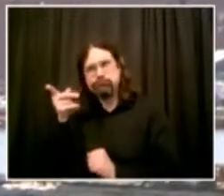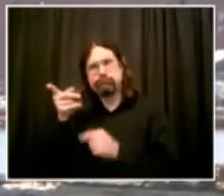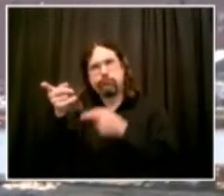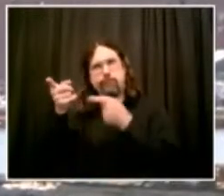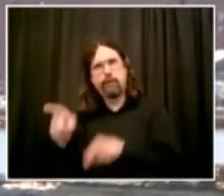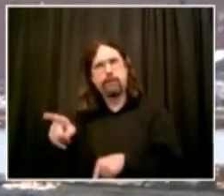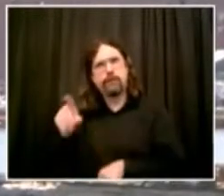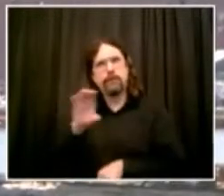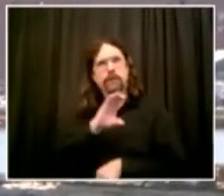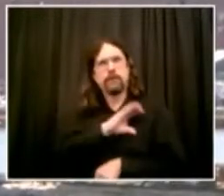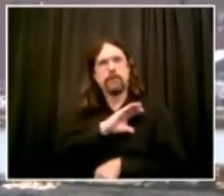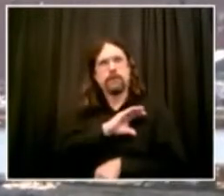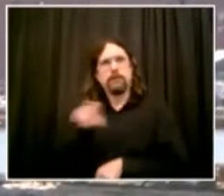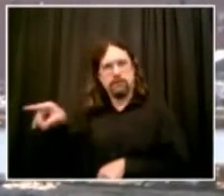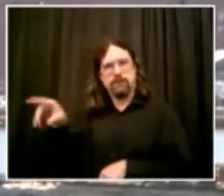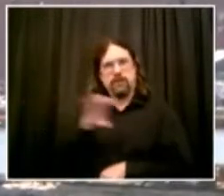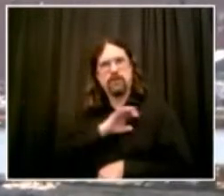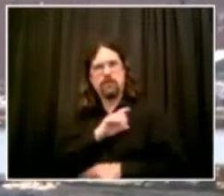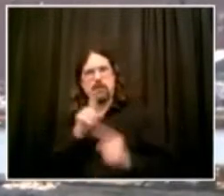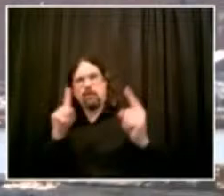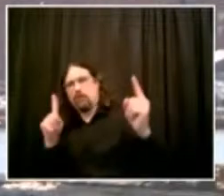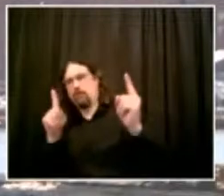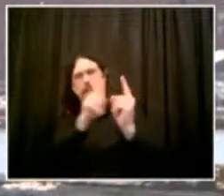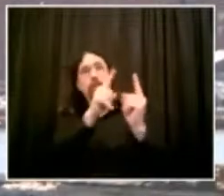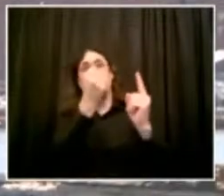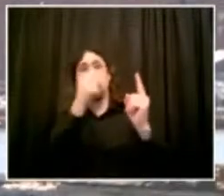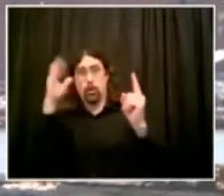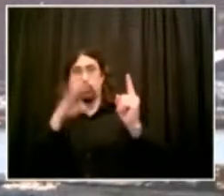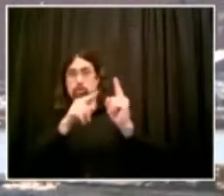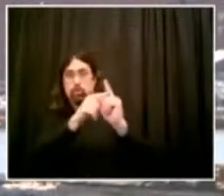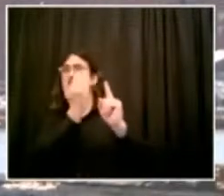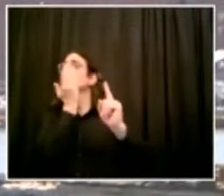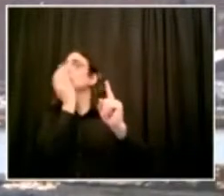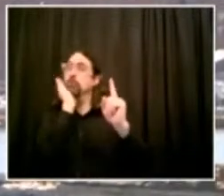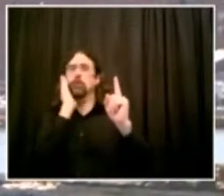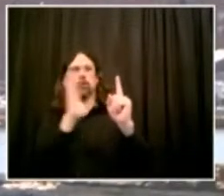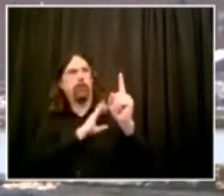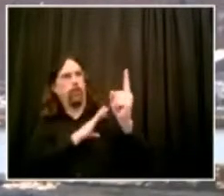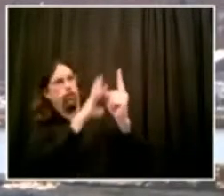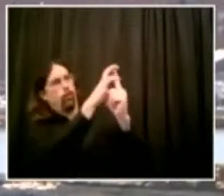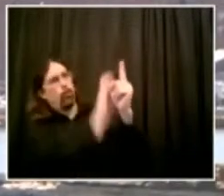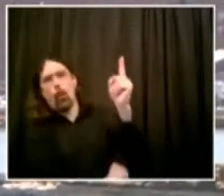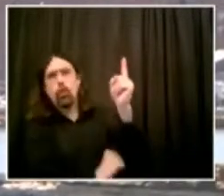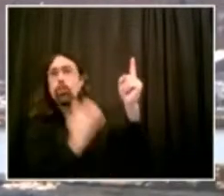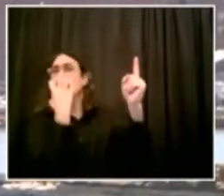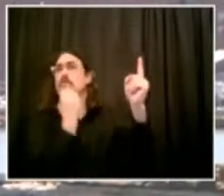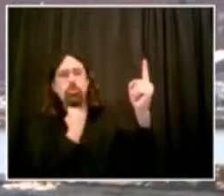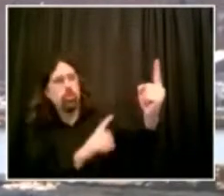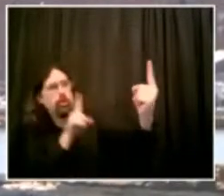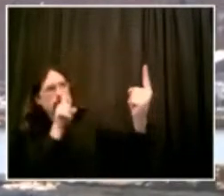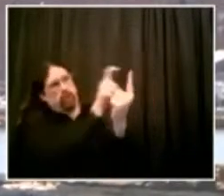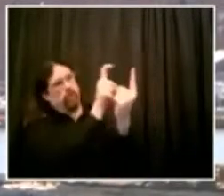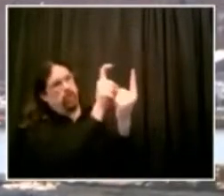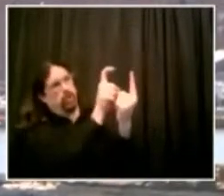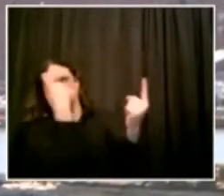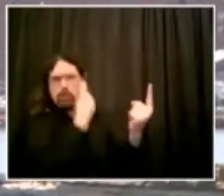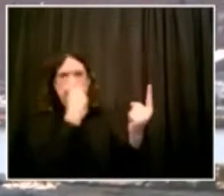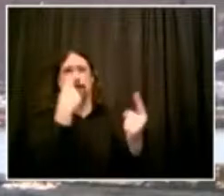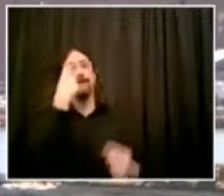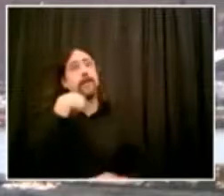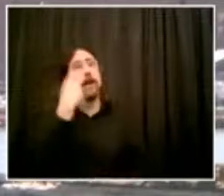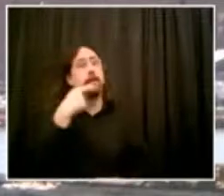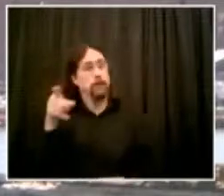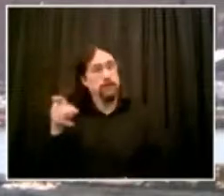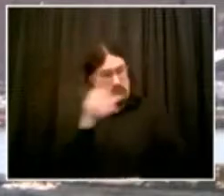over the last couple of days that there was going to be a big shakeup. Did you address that? Yeah, it's false. I've said it.